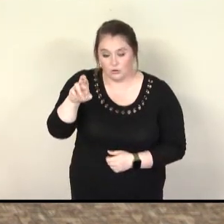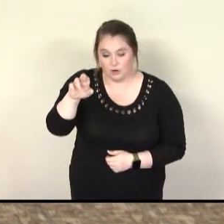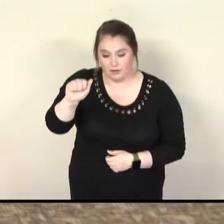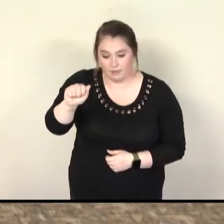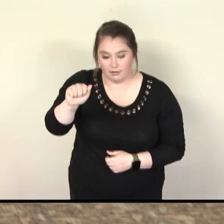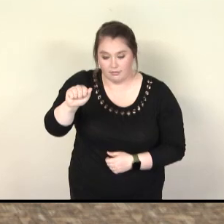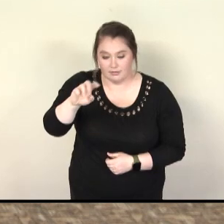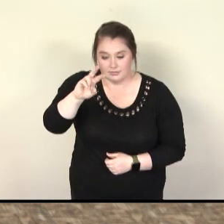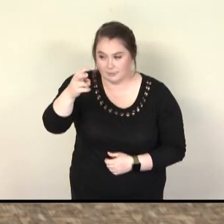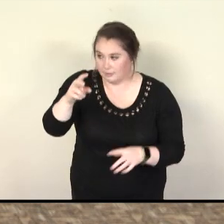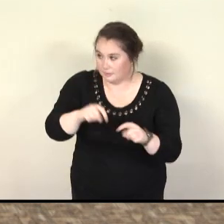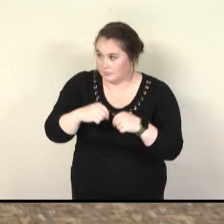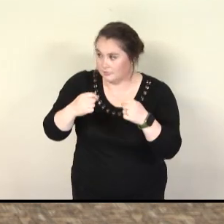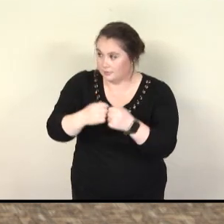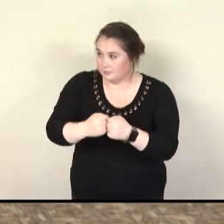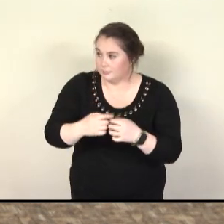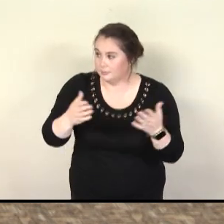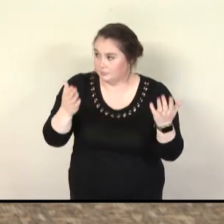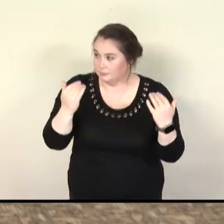Andrea Suarez, second team,